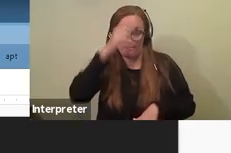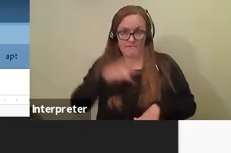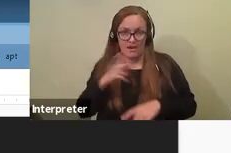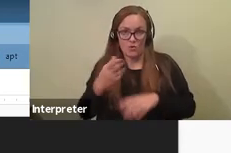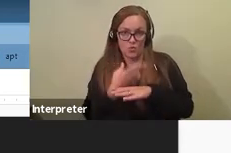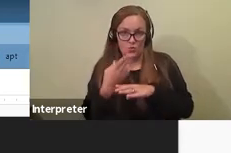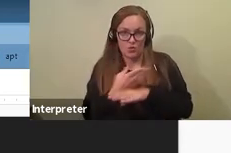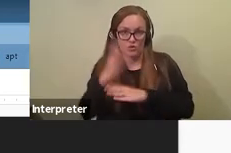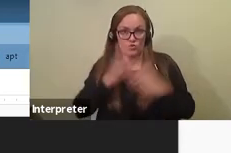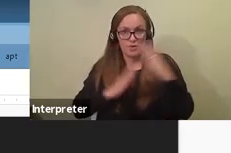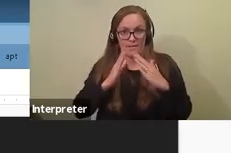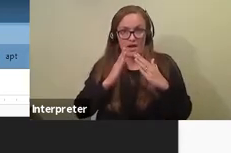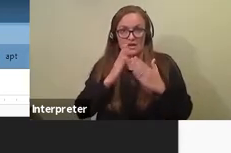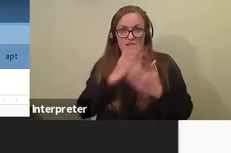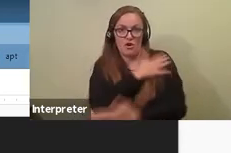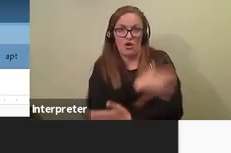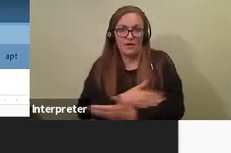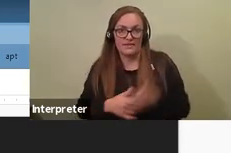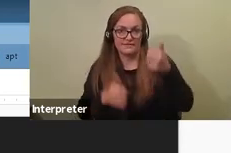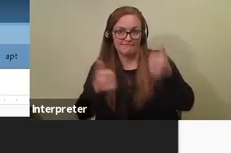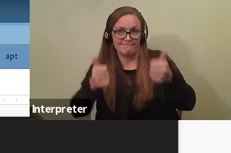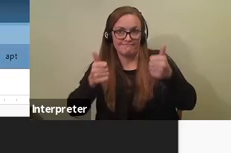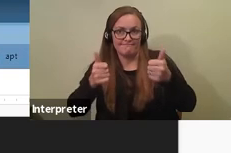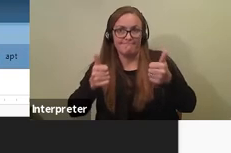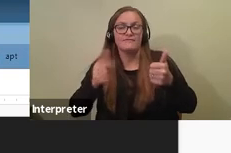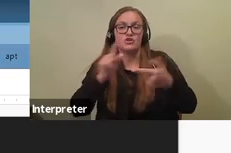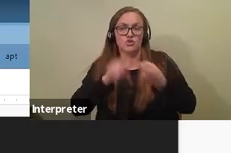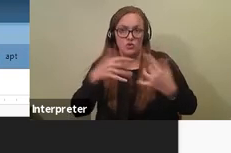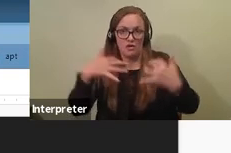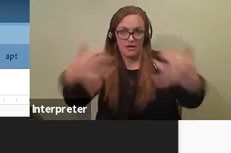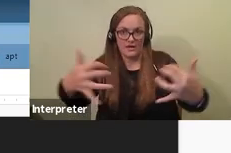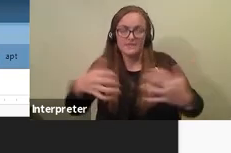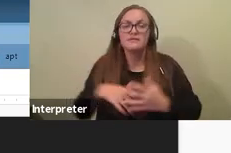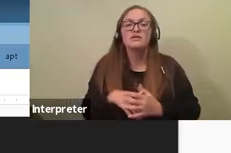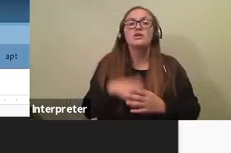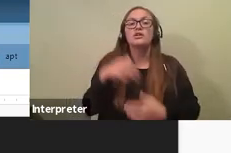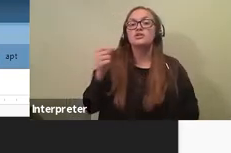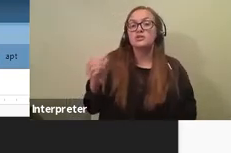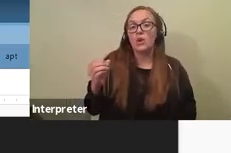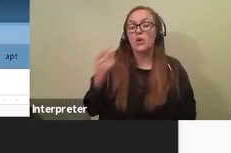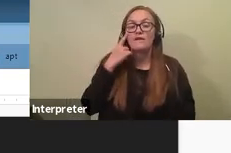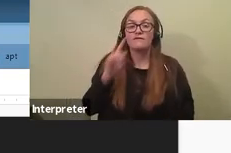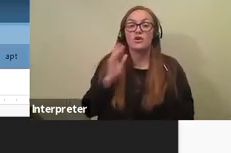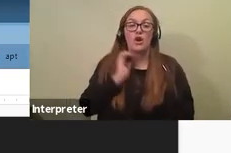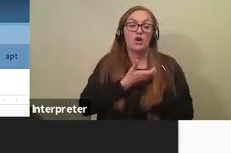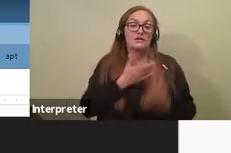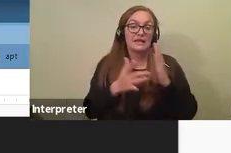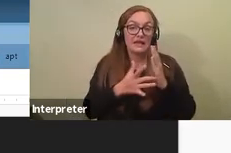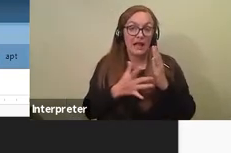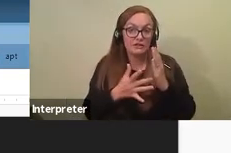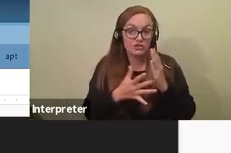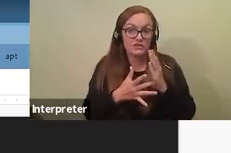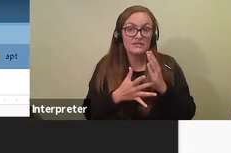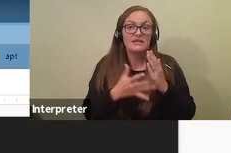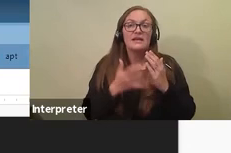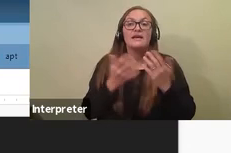giving the thumbs up to the audience in the room. So in terms of our technology and how close it is to what we see in the